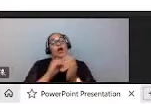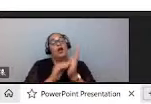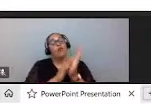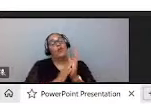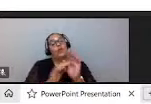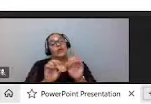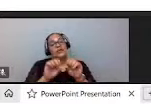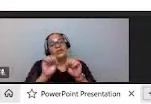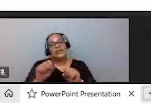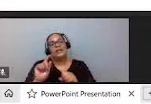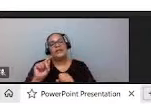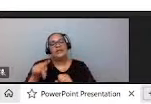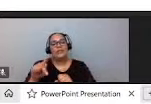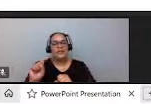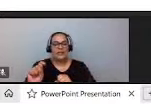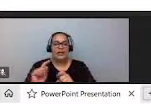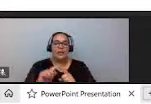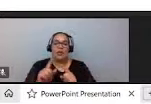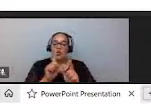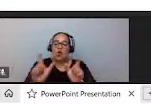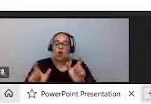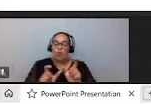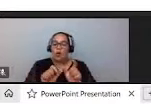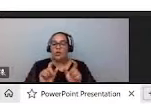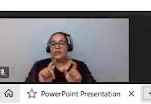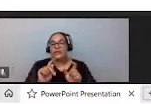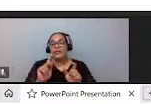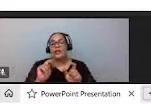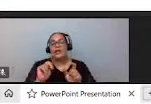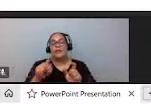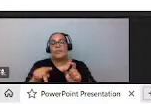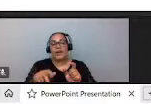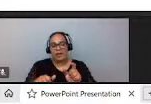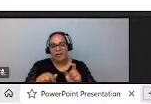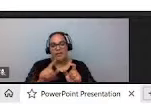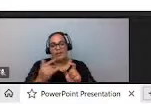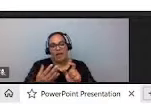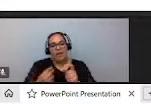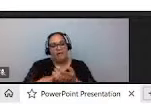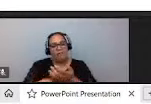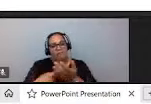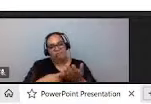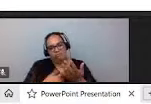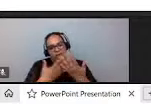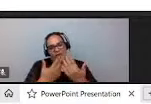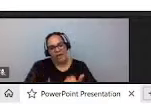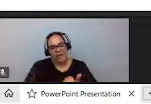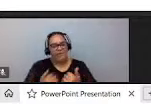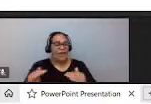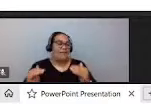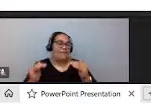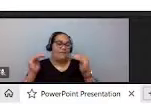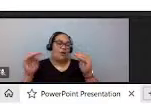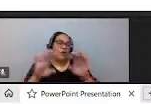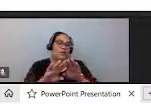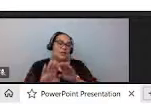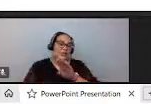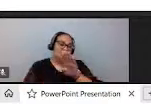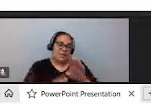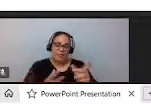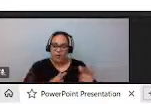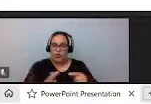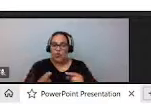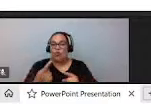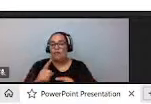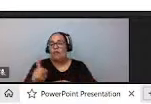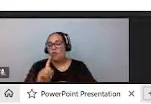TPT but the component that talks to tnpa there is um current discussions quite in an advanced stage um